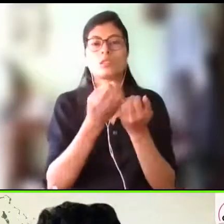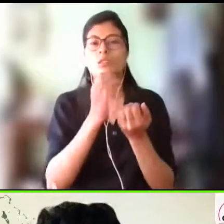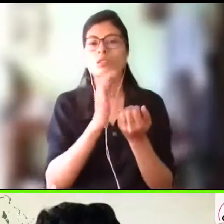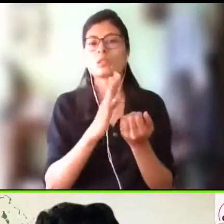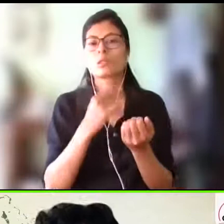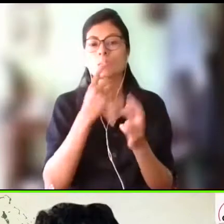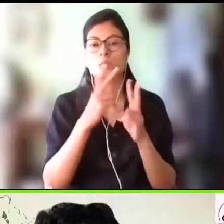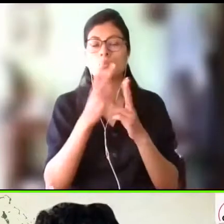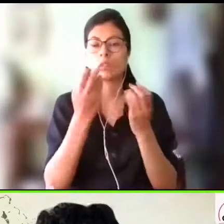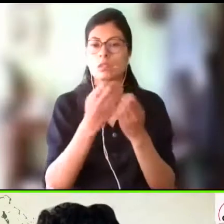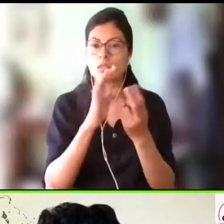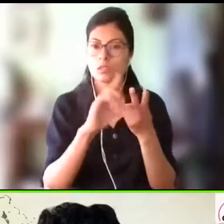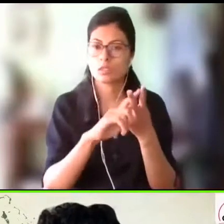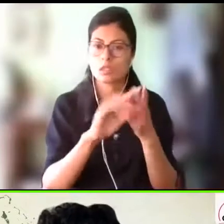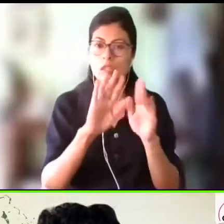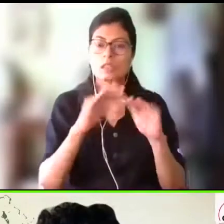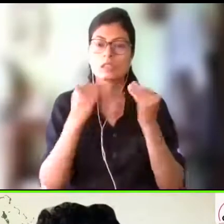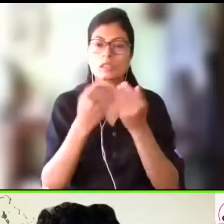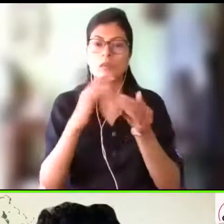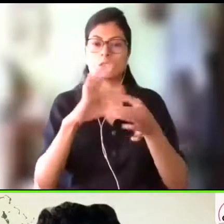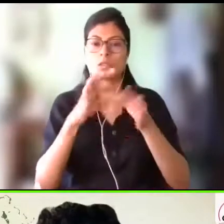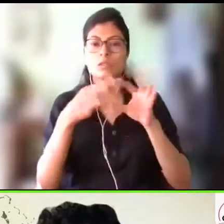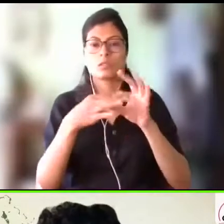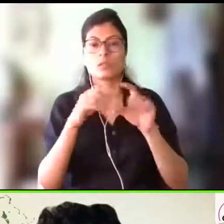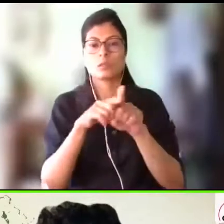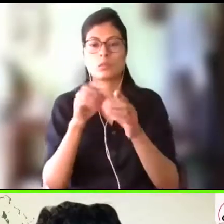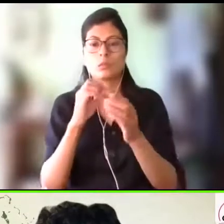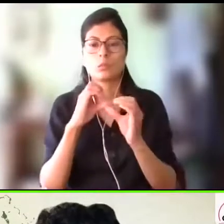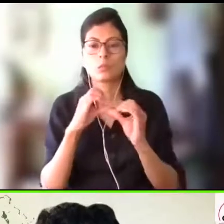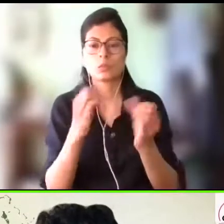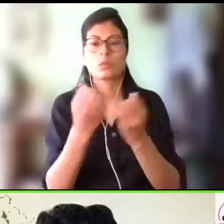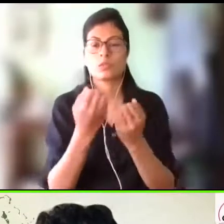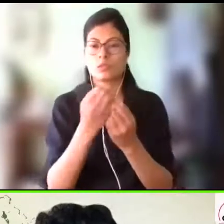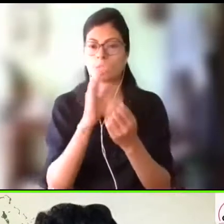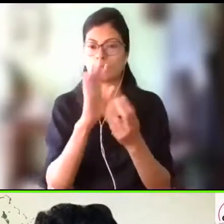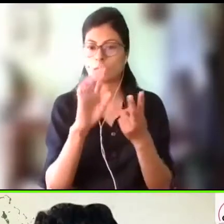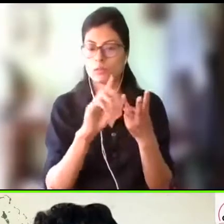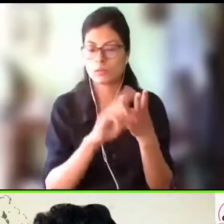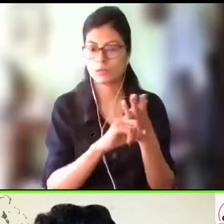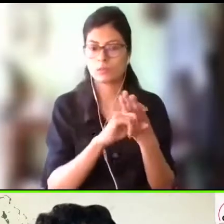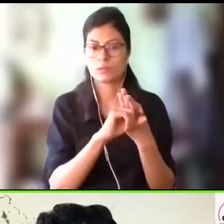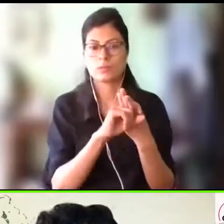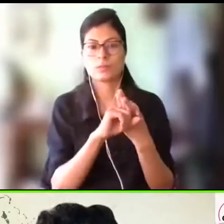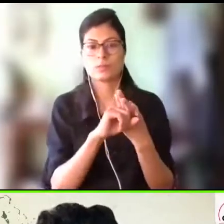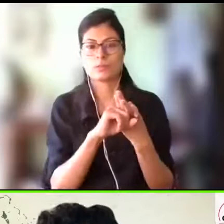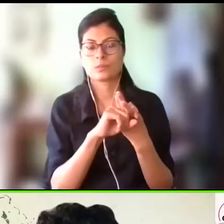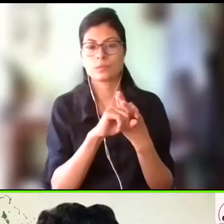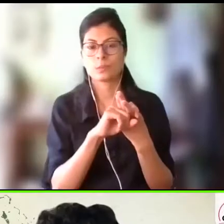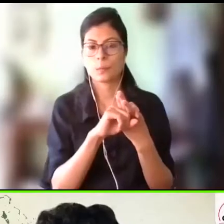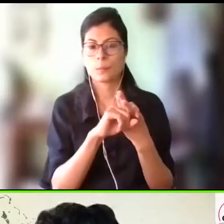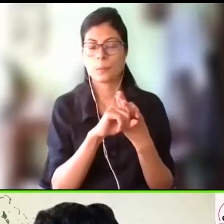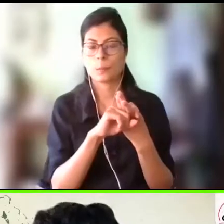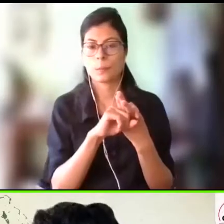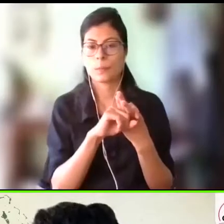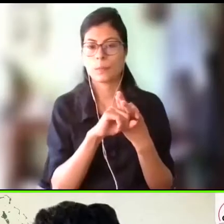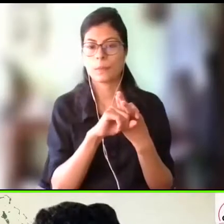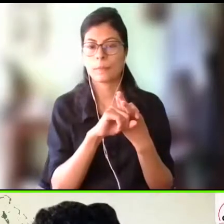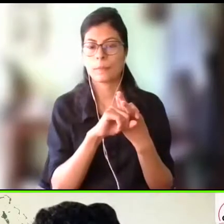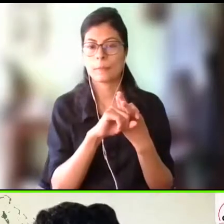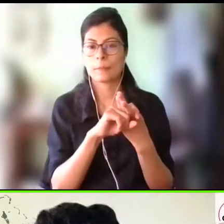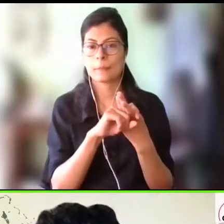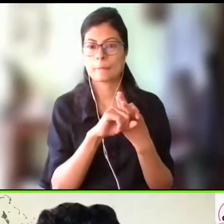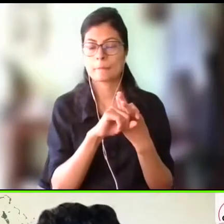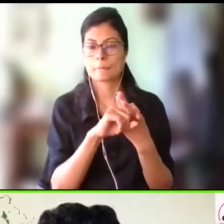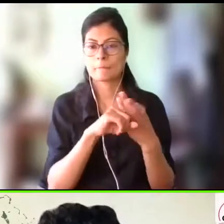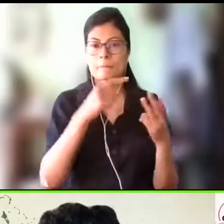down terms and information in a more digestible manner. Further to this, we're hosting a series of roundtable